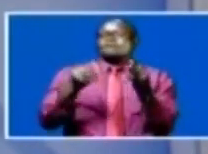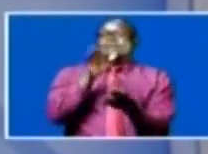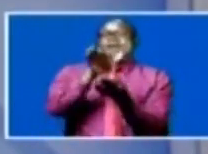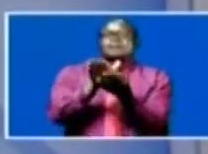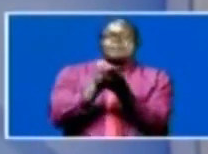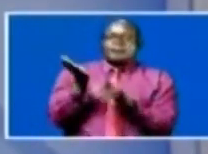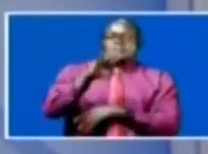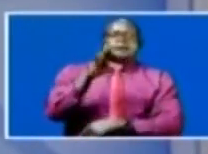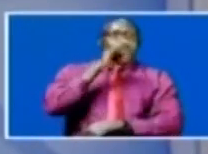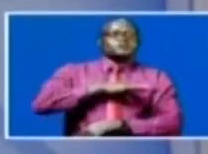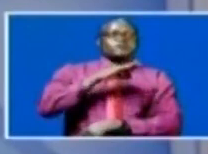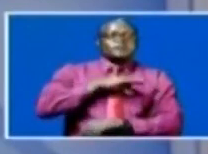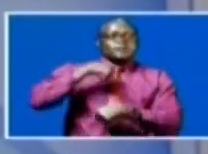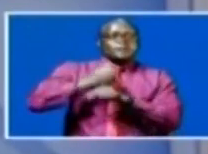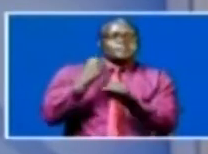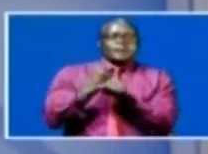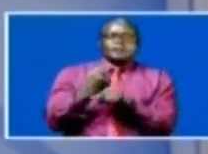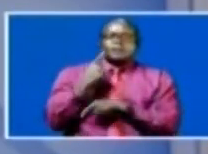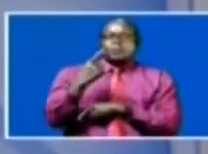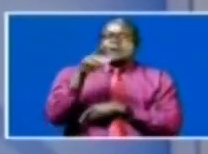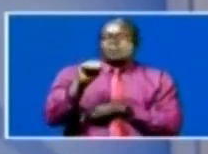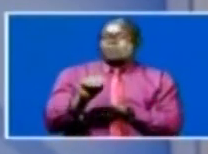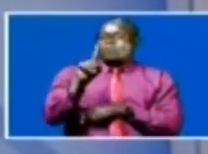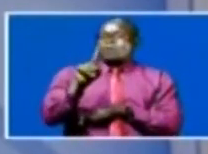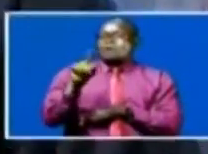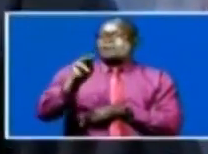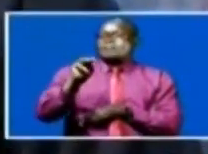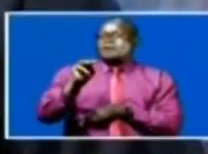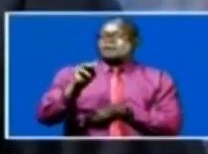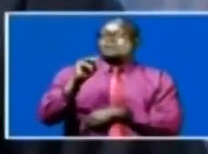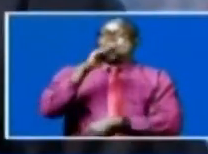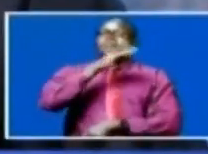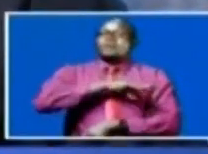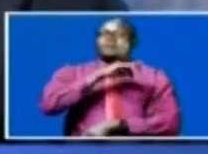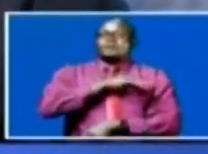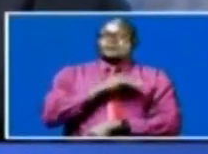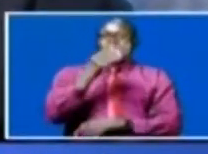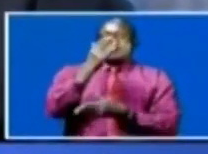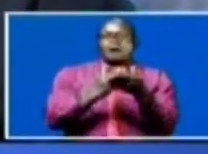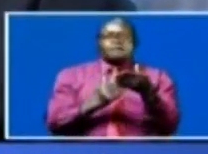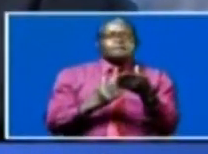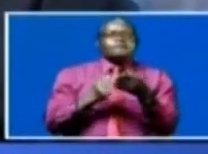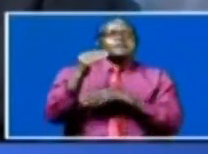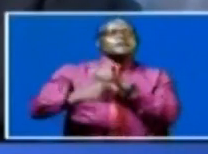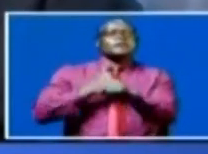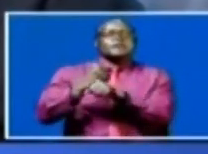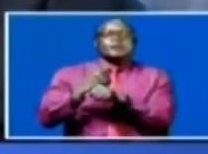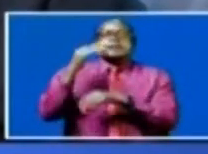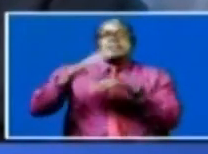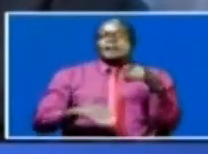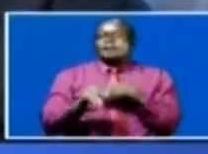to profitability, making 101 million shillings profit in its half-year results compared to a